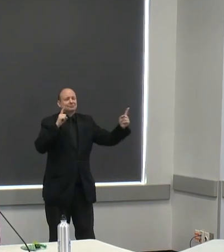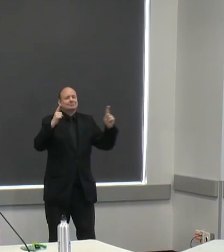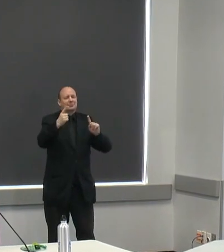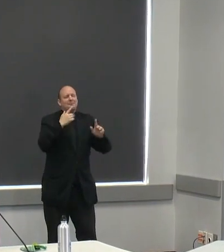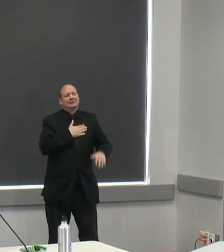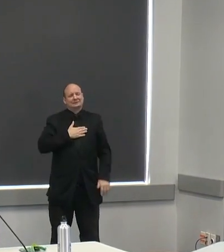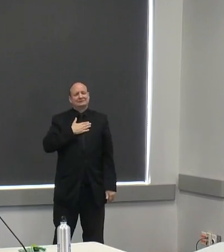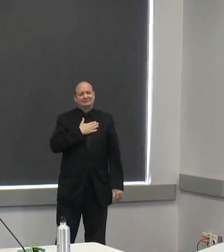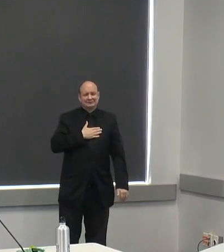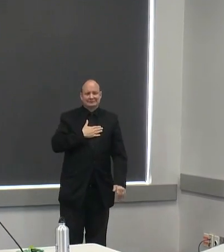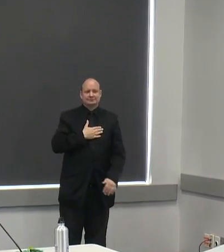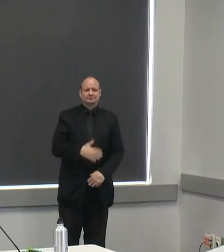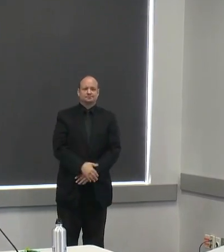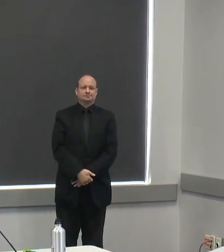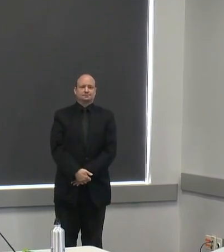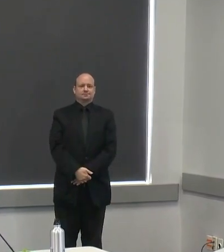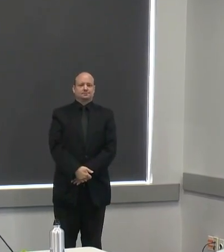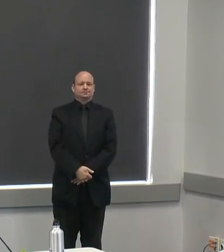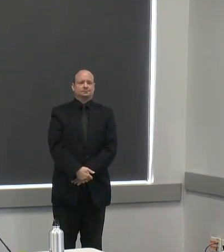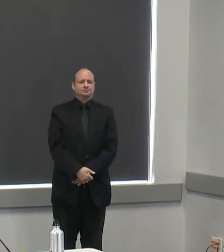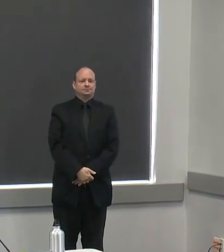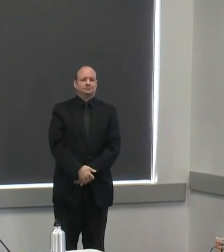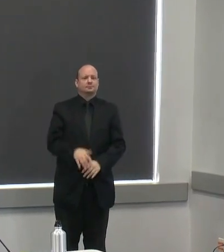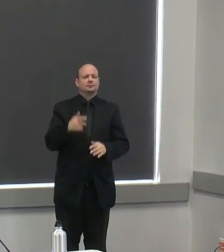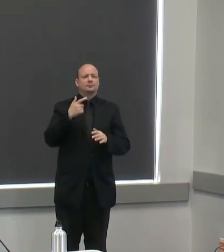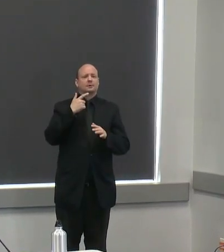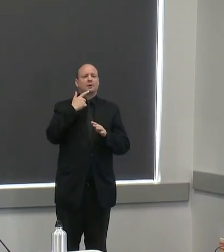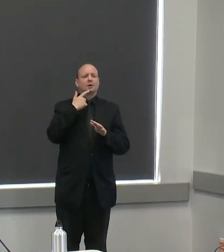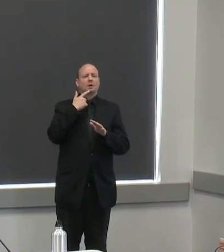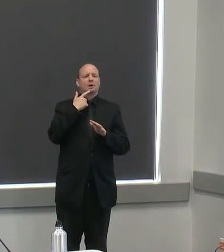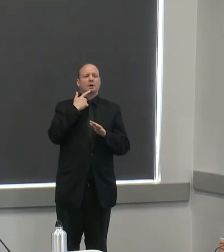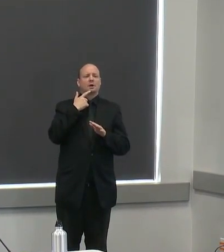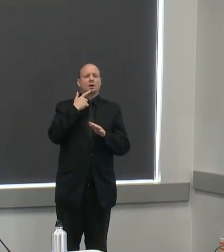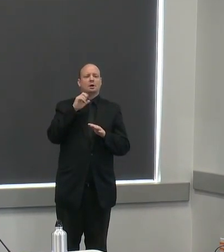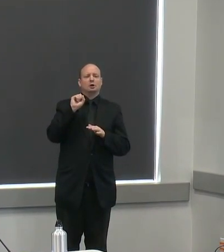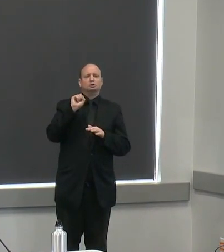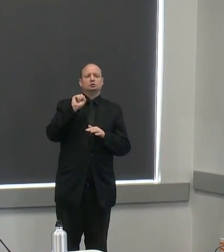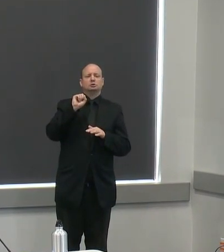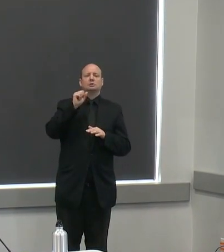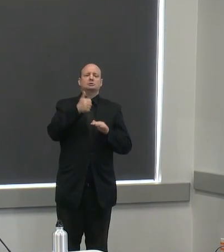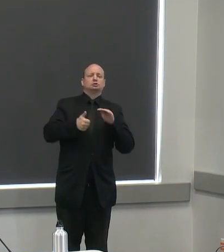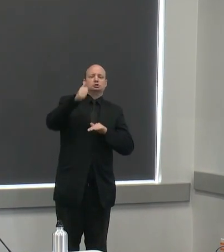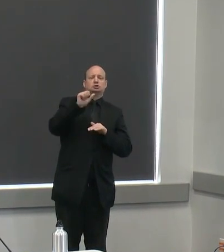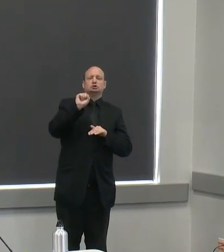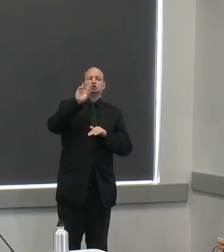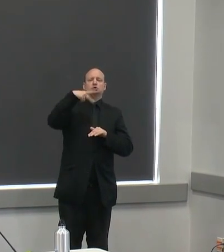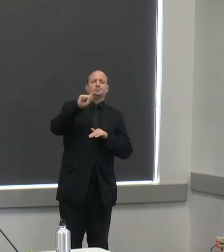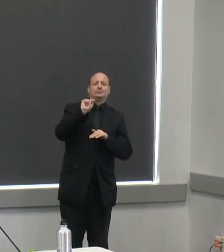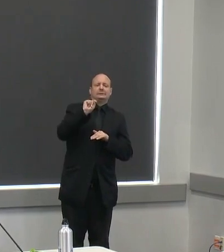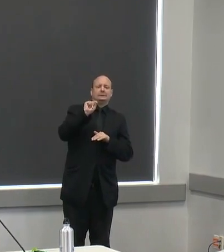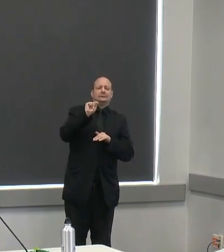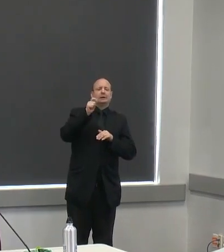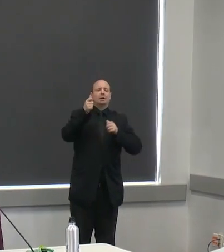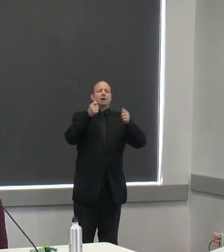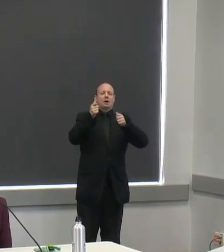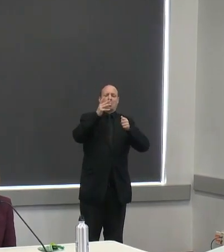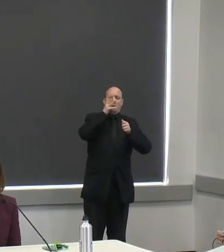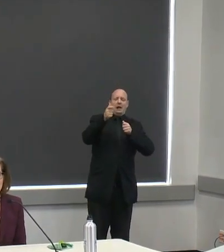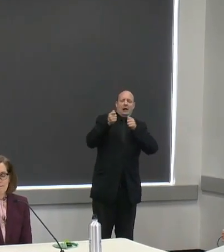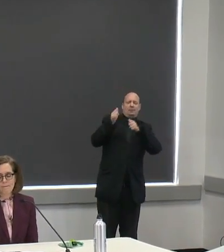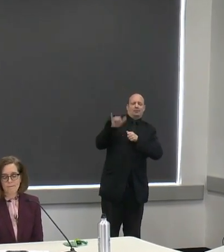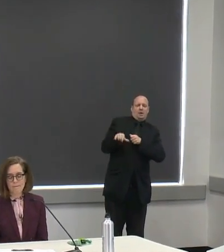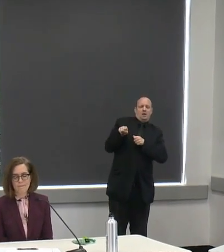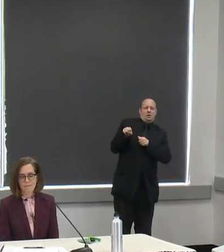uh is very capable of handling the situation if need be thanks sir next up we've got margaret from the portland monthly go ahead